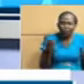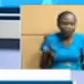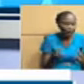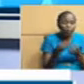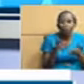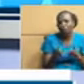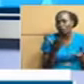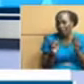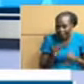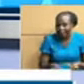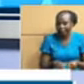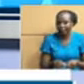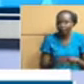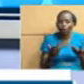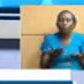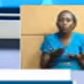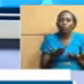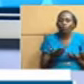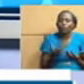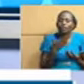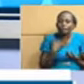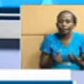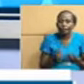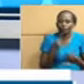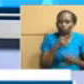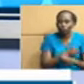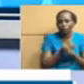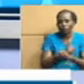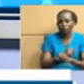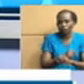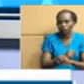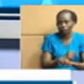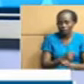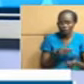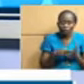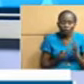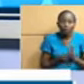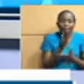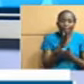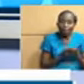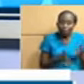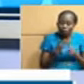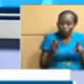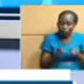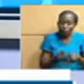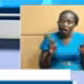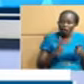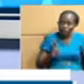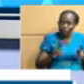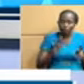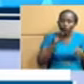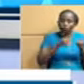people would actually require this social protection. So you find that even people who are willing to chip in,